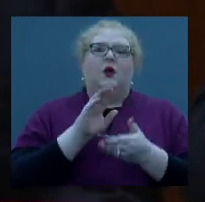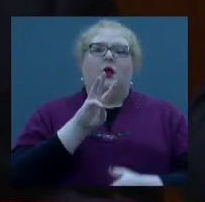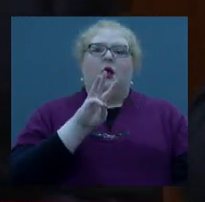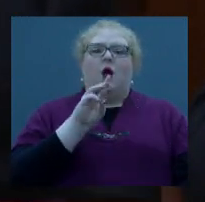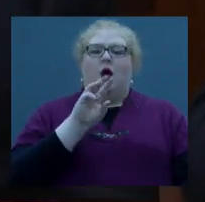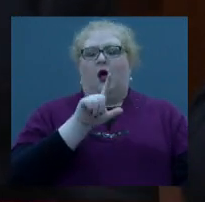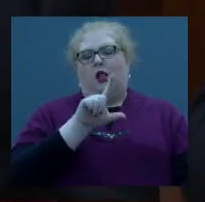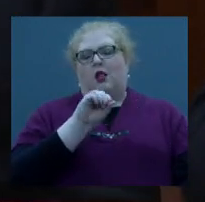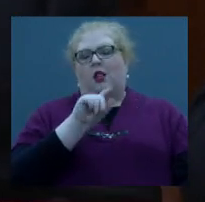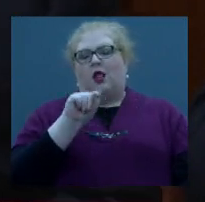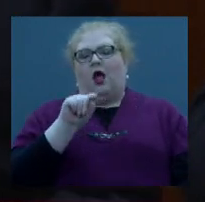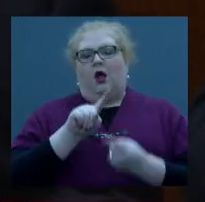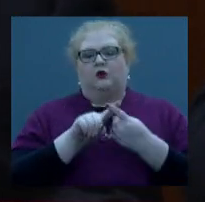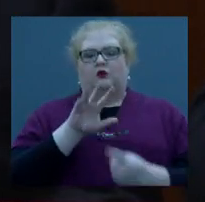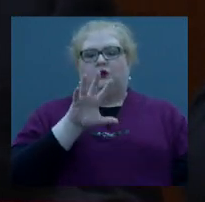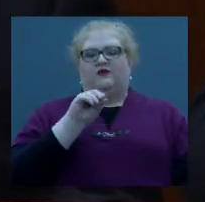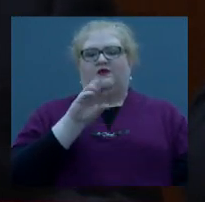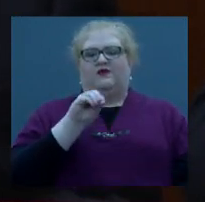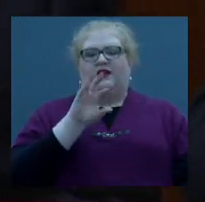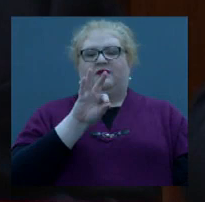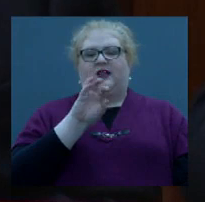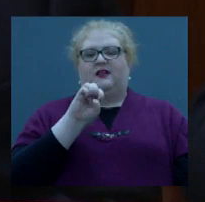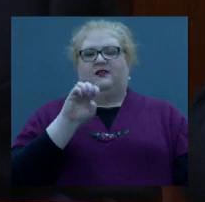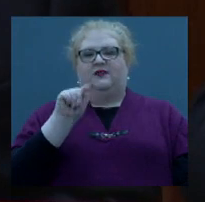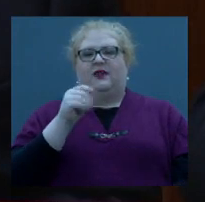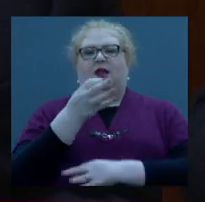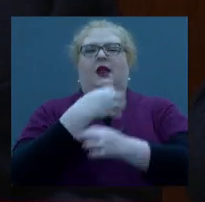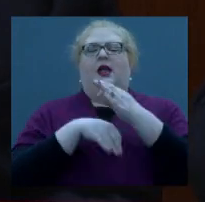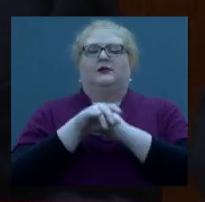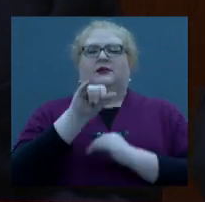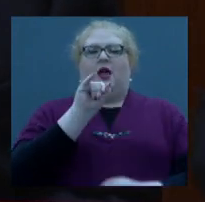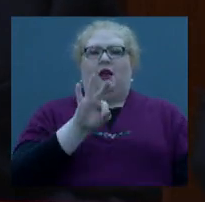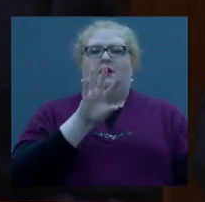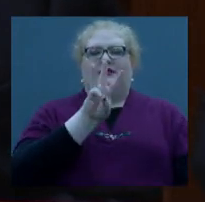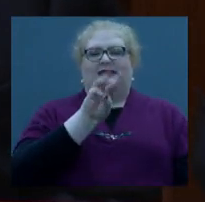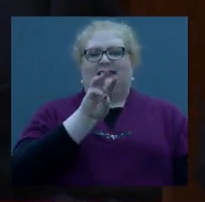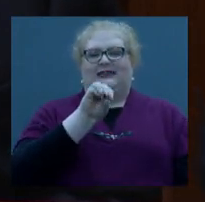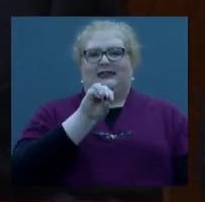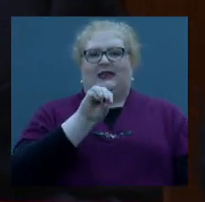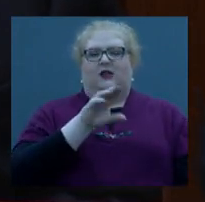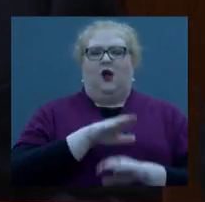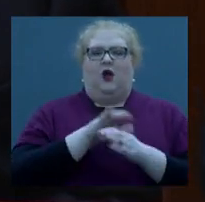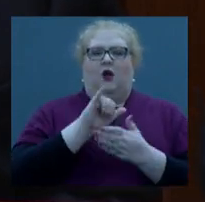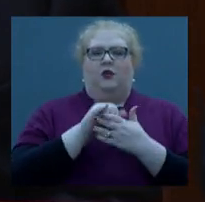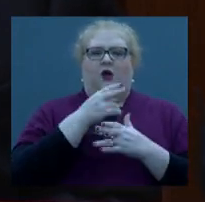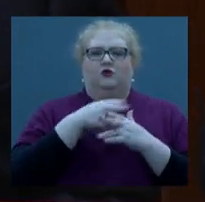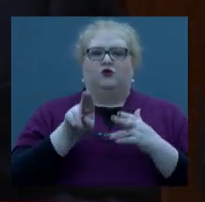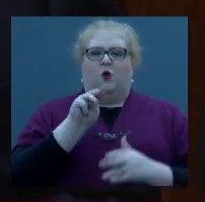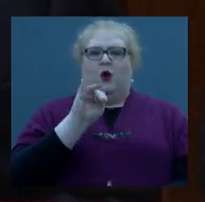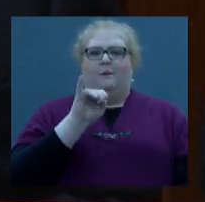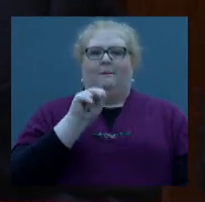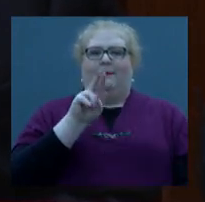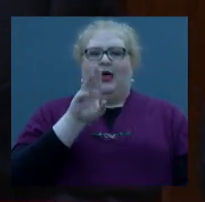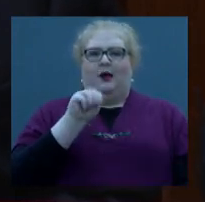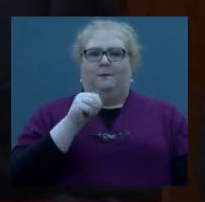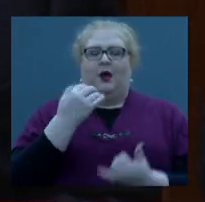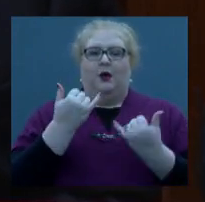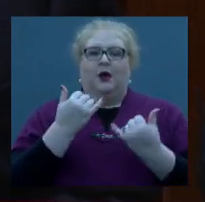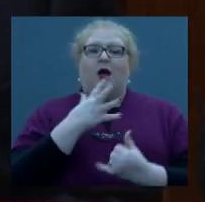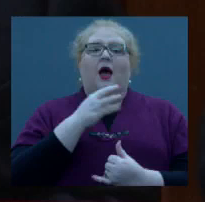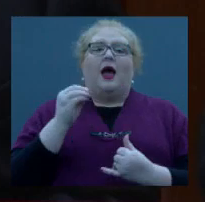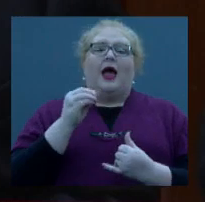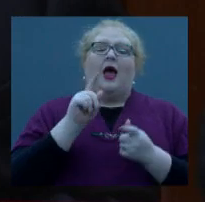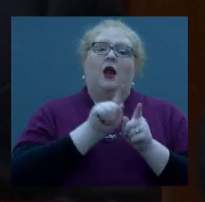50 foot instead of, I believe, the 60 on the short minimum one. And then also reduce the